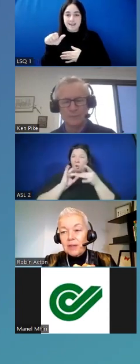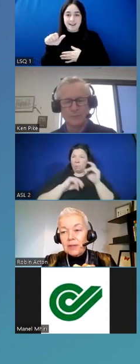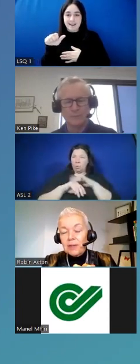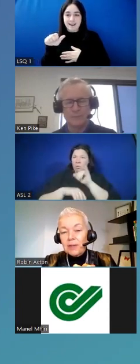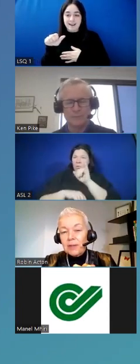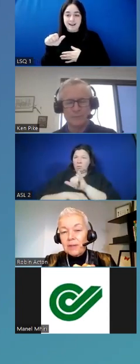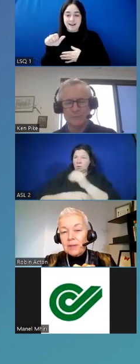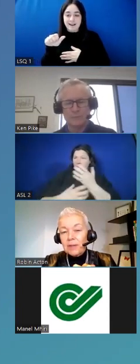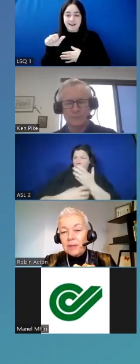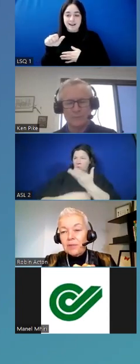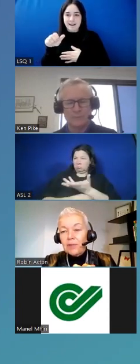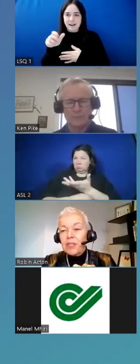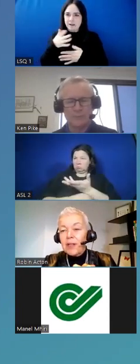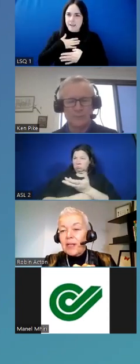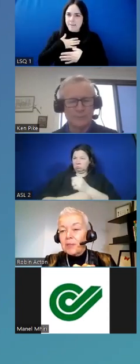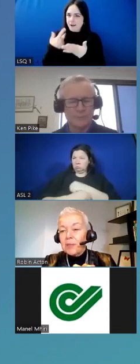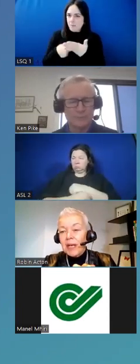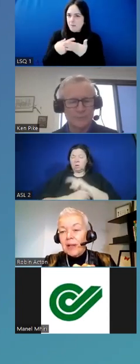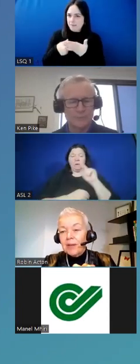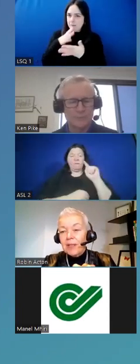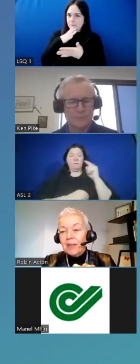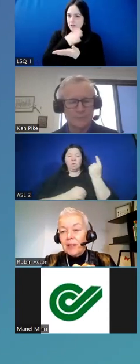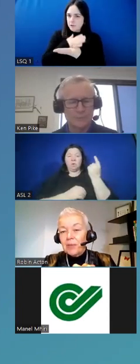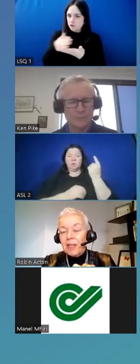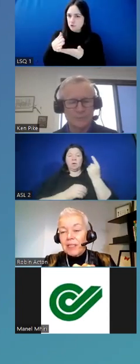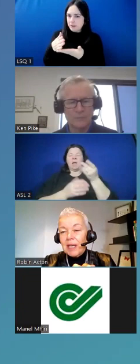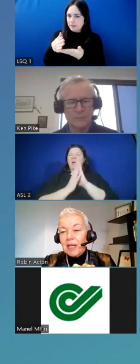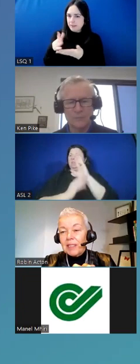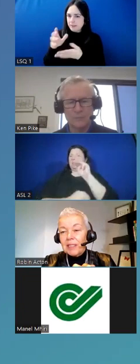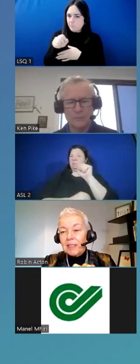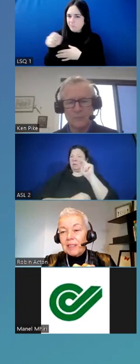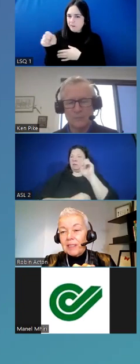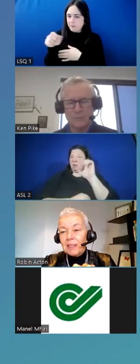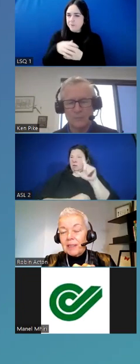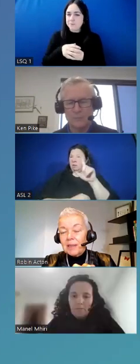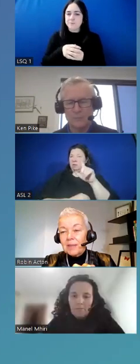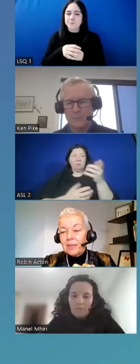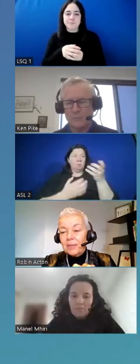at all? First, I'll ask Manel. Anything you would like to add?